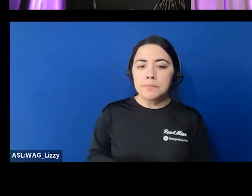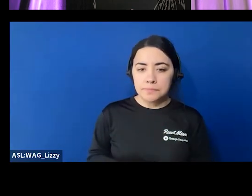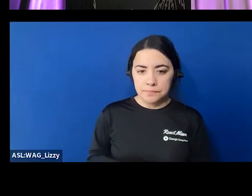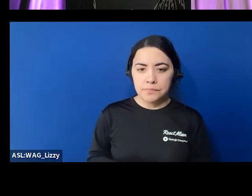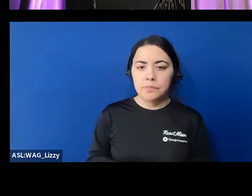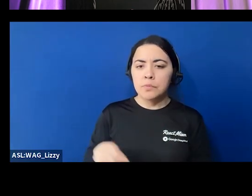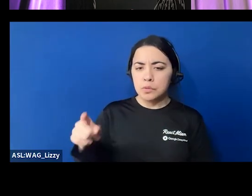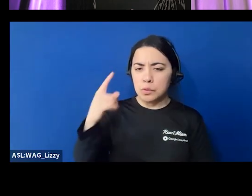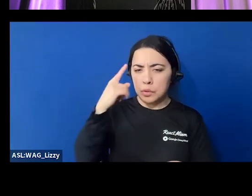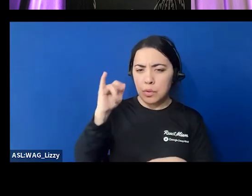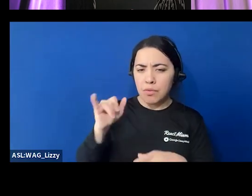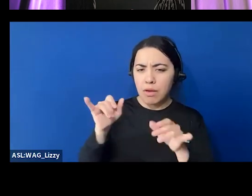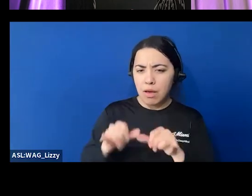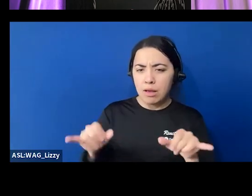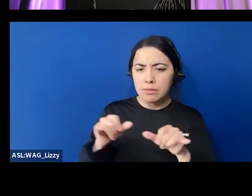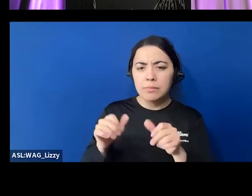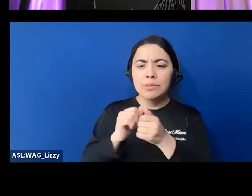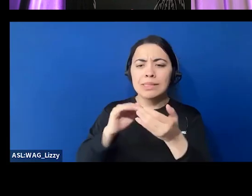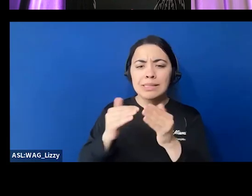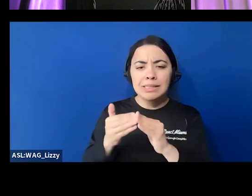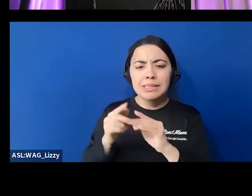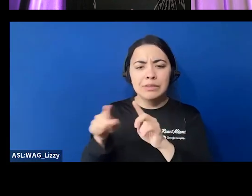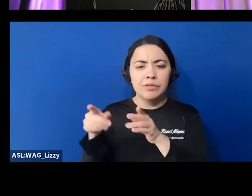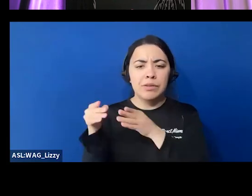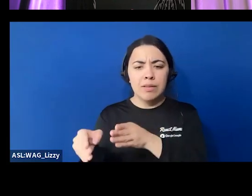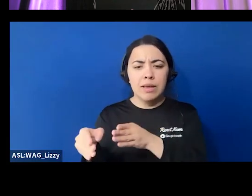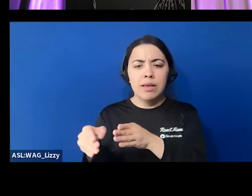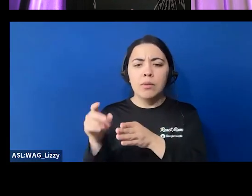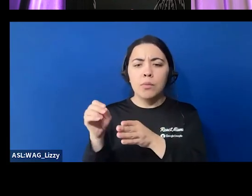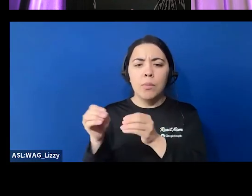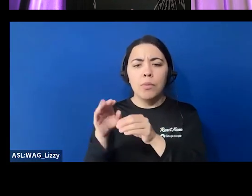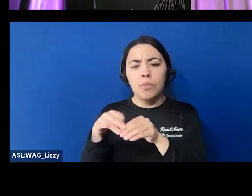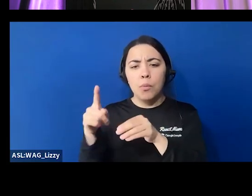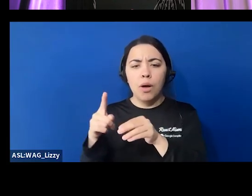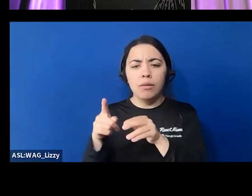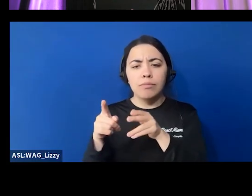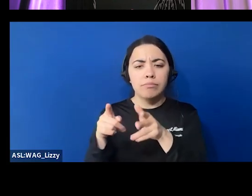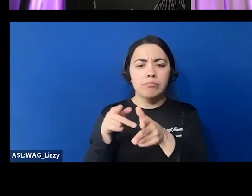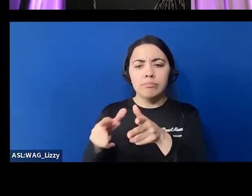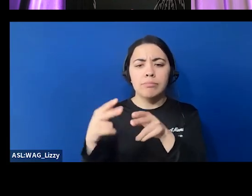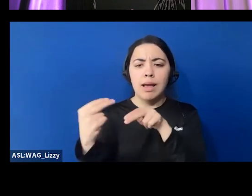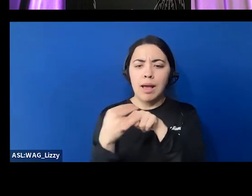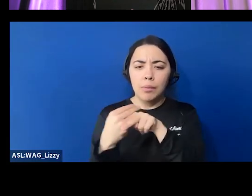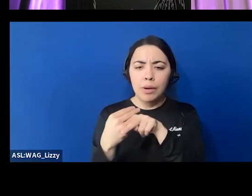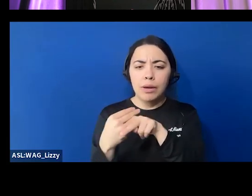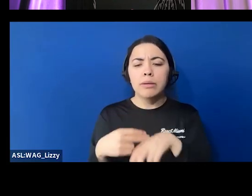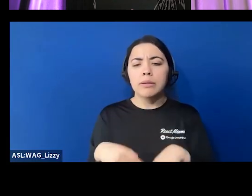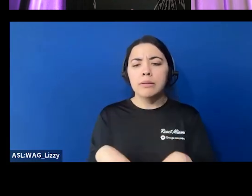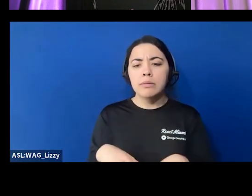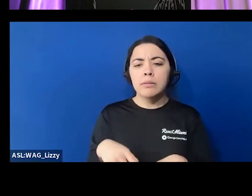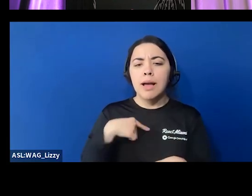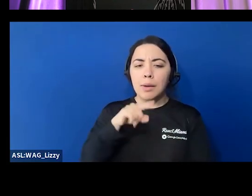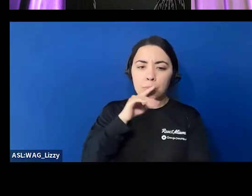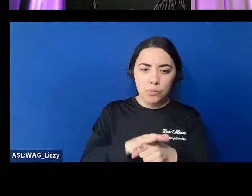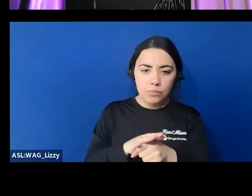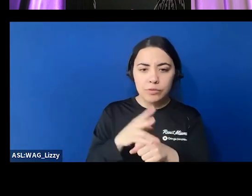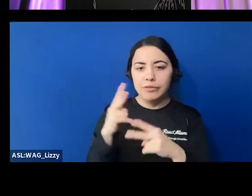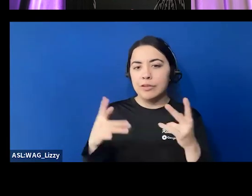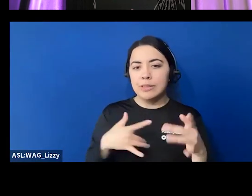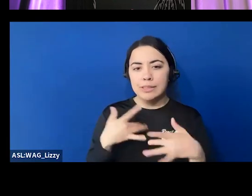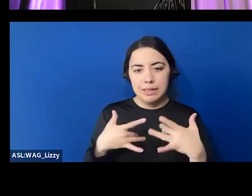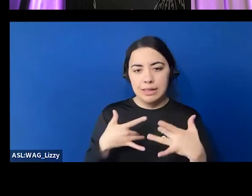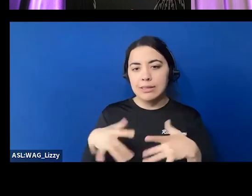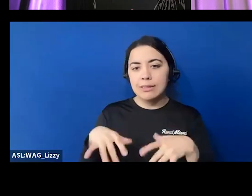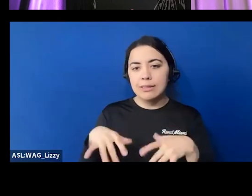who do complex things with TypeScript types, and I promise you they're very excited to take those 10x gains back down to 1x by doing more complex things than that were feasible today